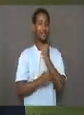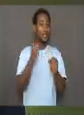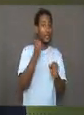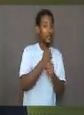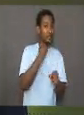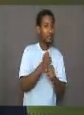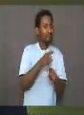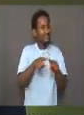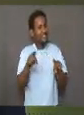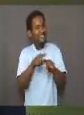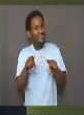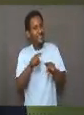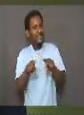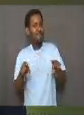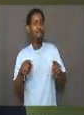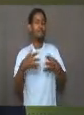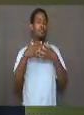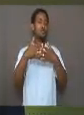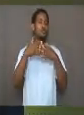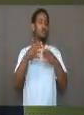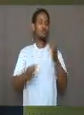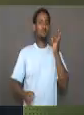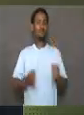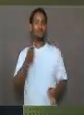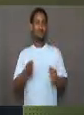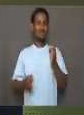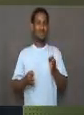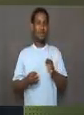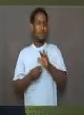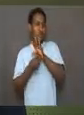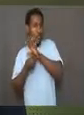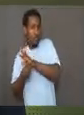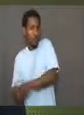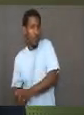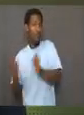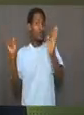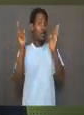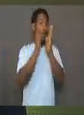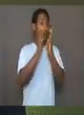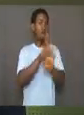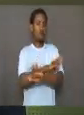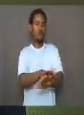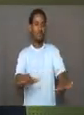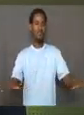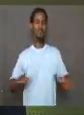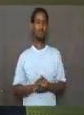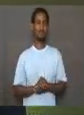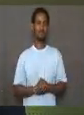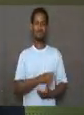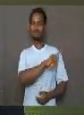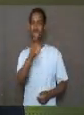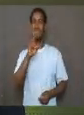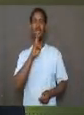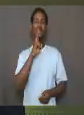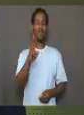different instruments of justice to enforce the laws of the land. There